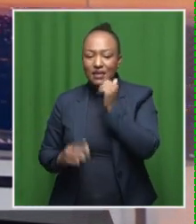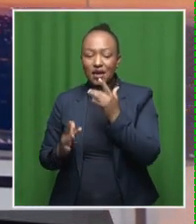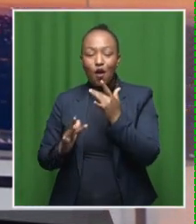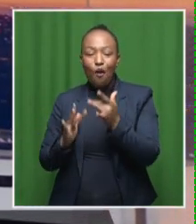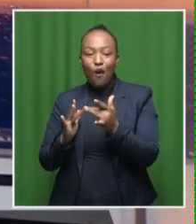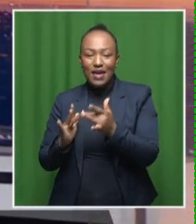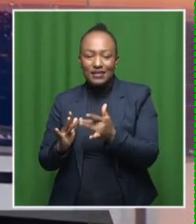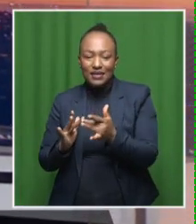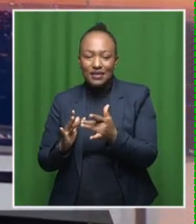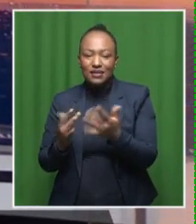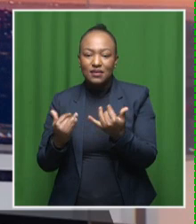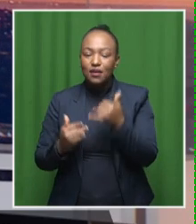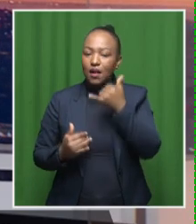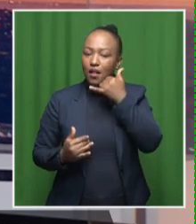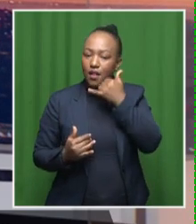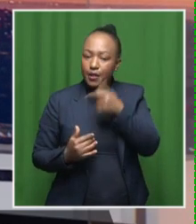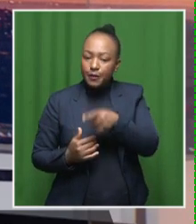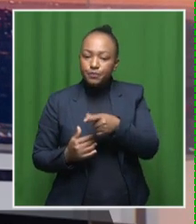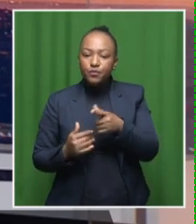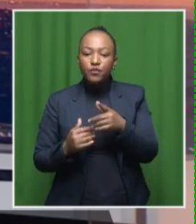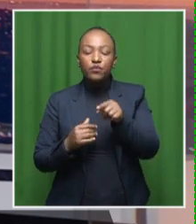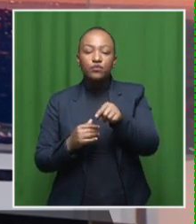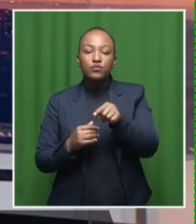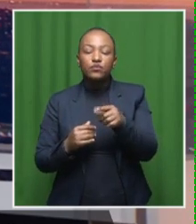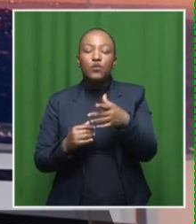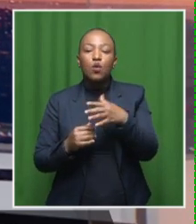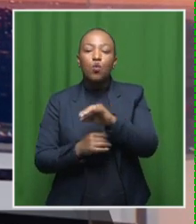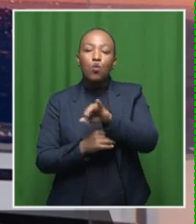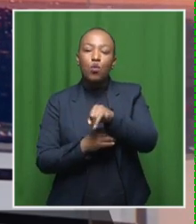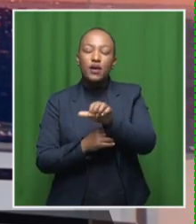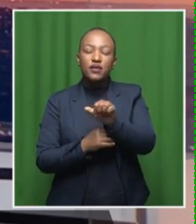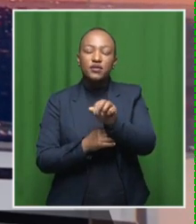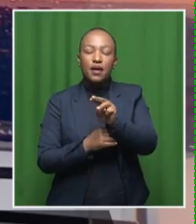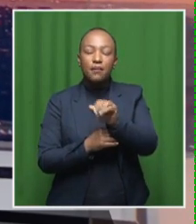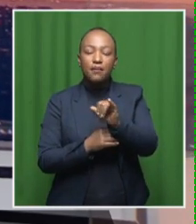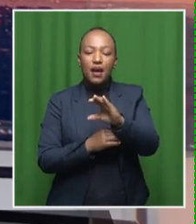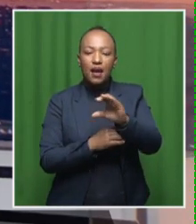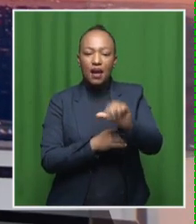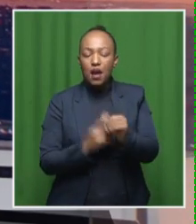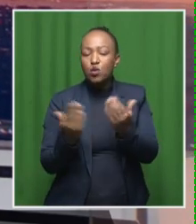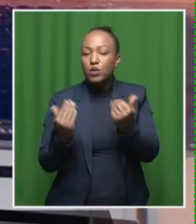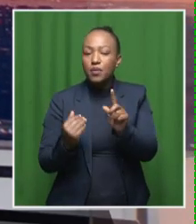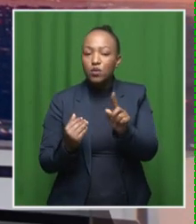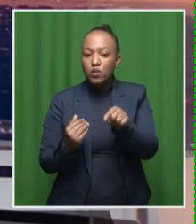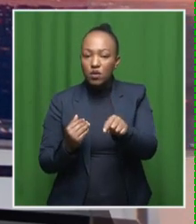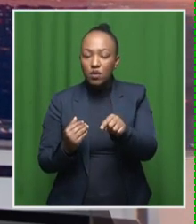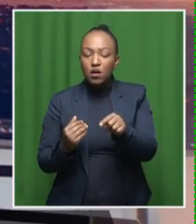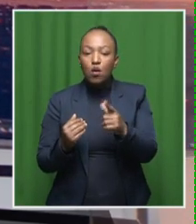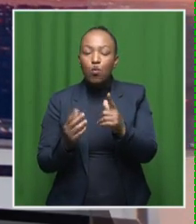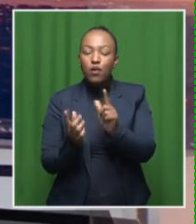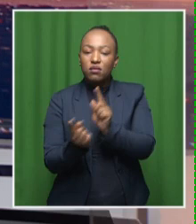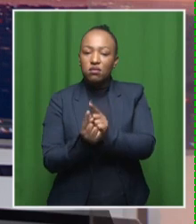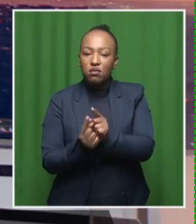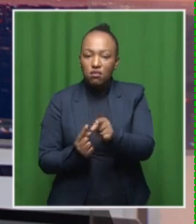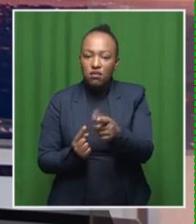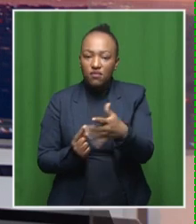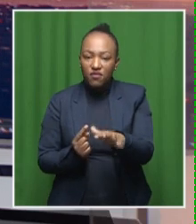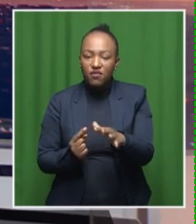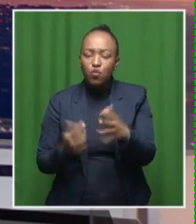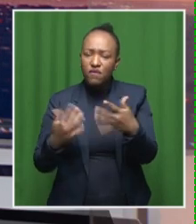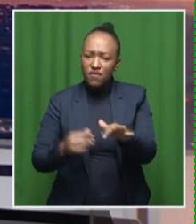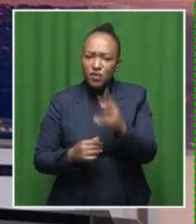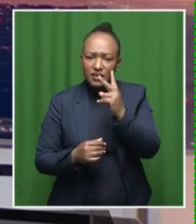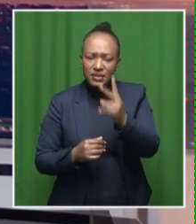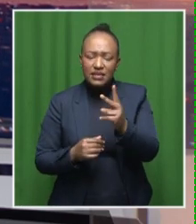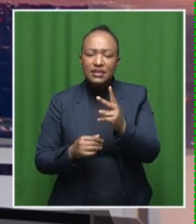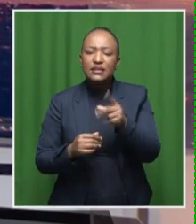issue. Let's touch on the clash between New Zealand as well as Jamaica. What are your expectations in terms of that encounter? Because I think we've seen that